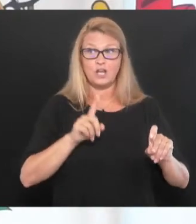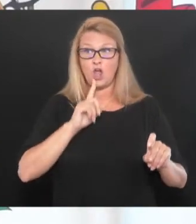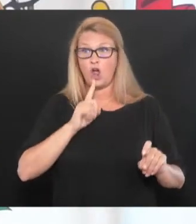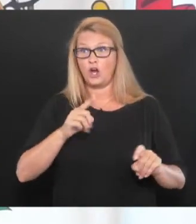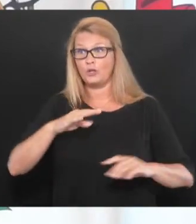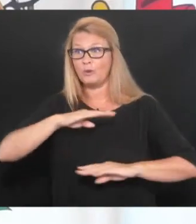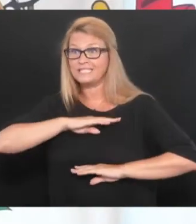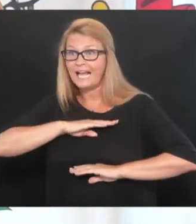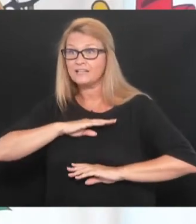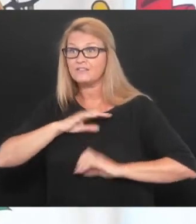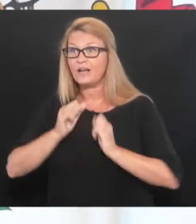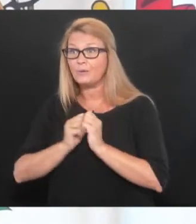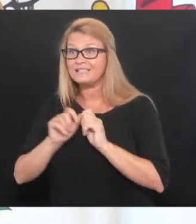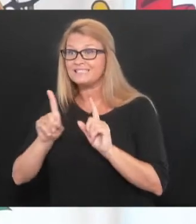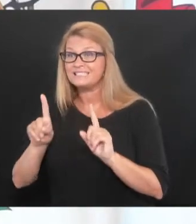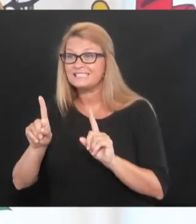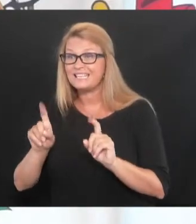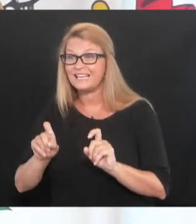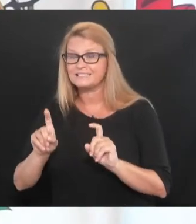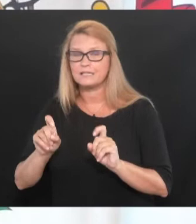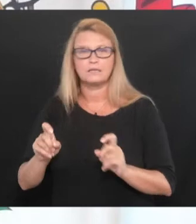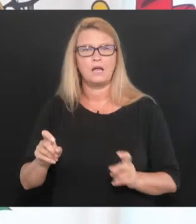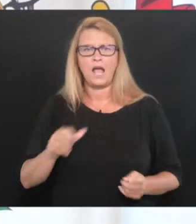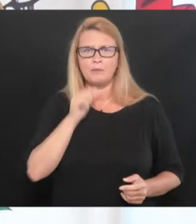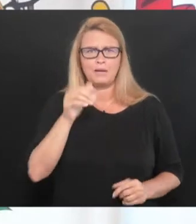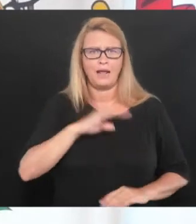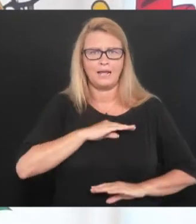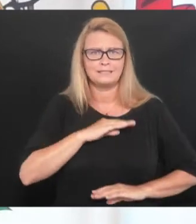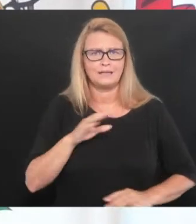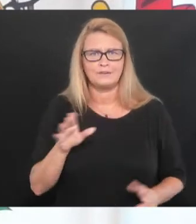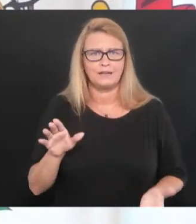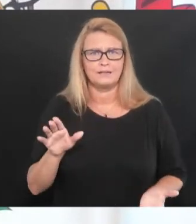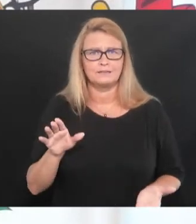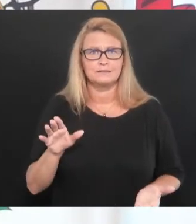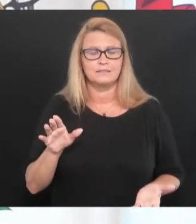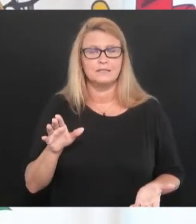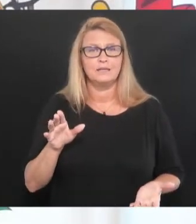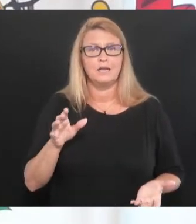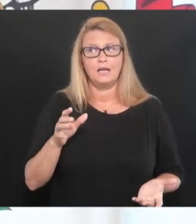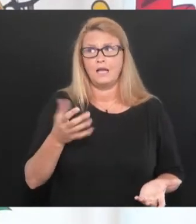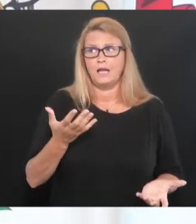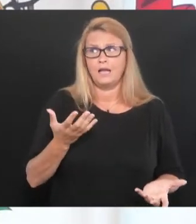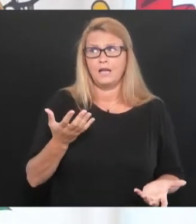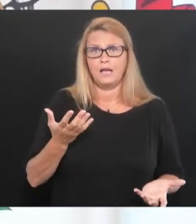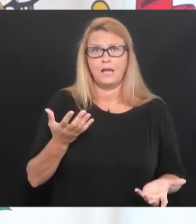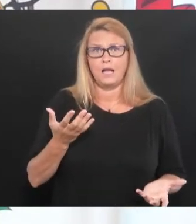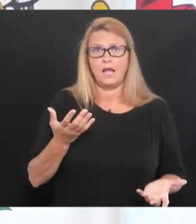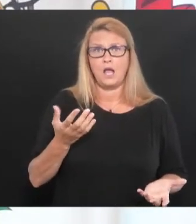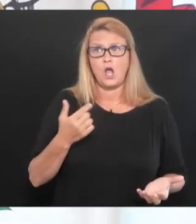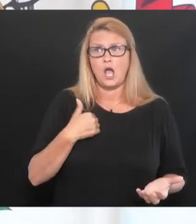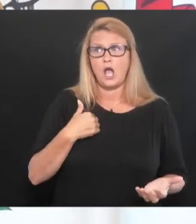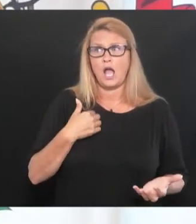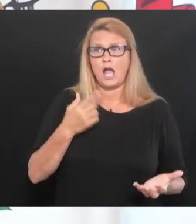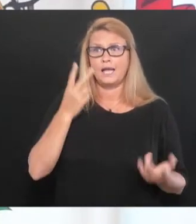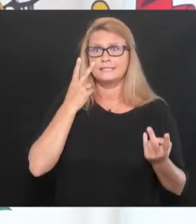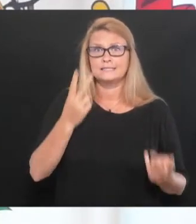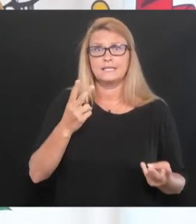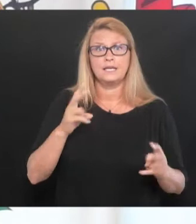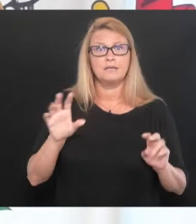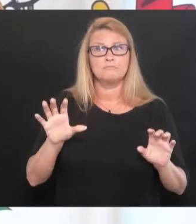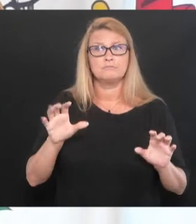happy? Are you satisfied? Well, I'm not happy, but I am satisfied, that we're doing a good